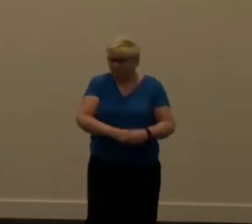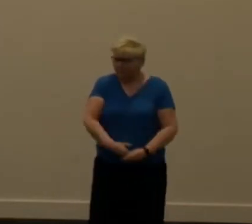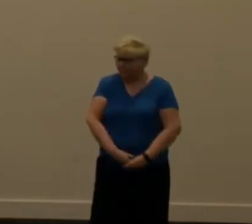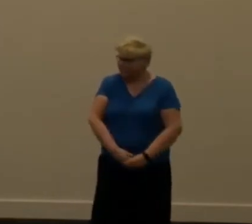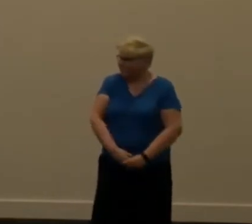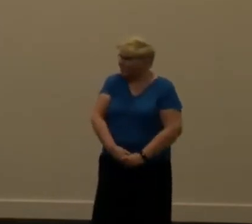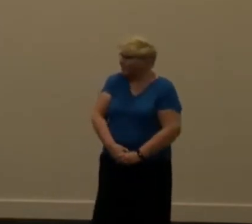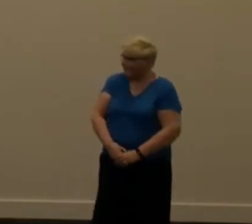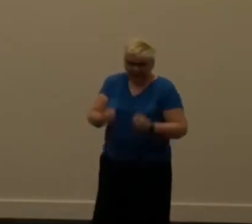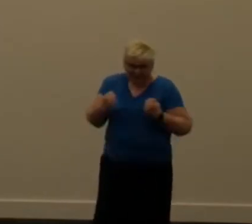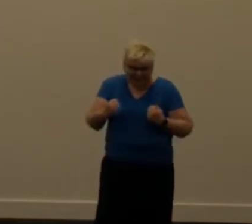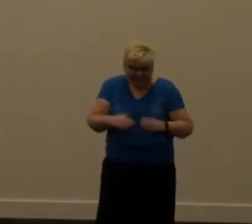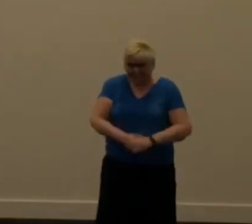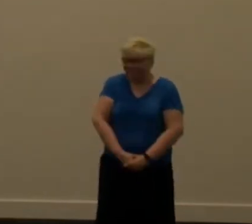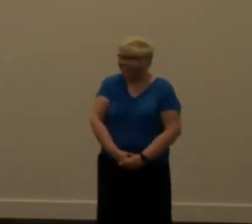Yes.